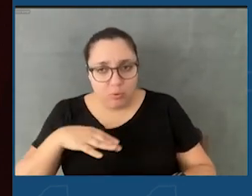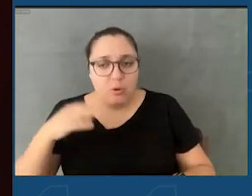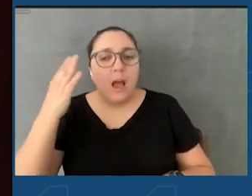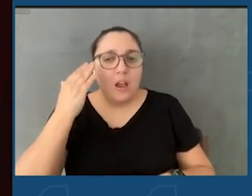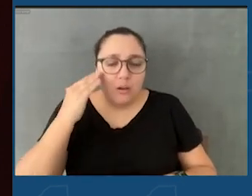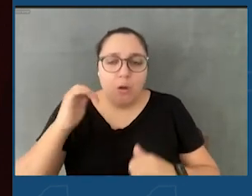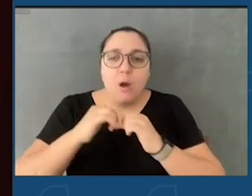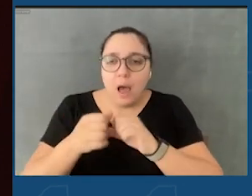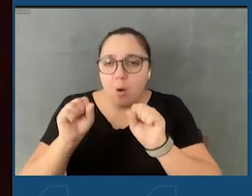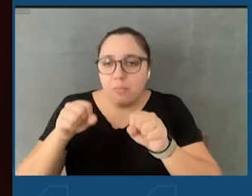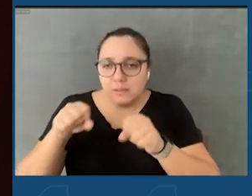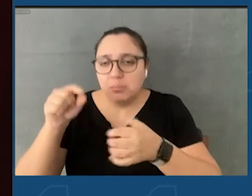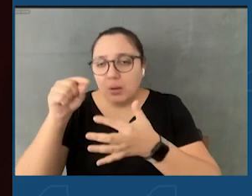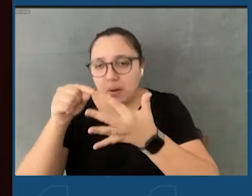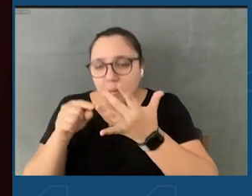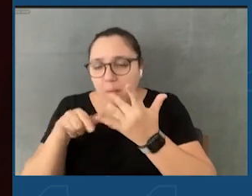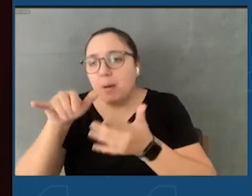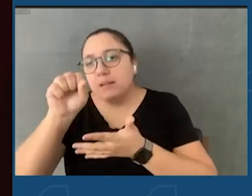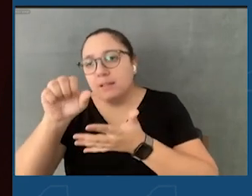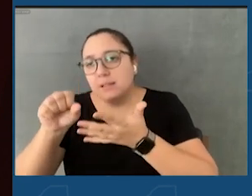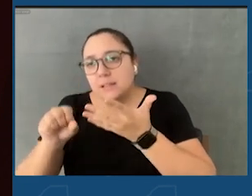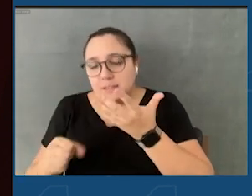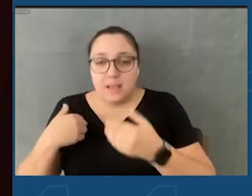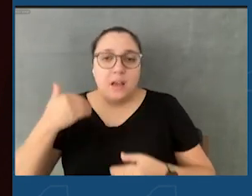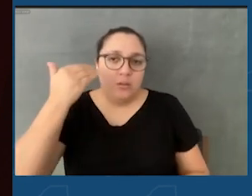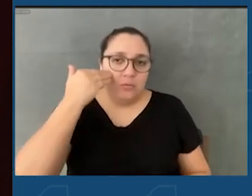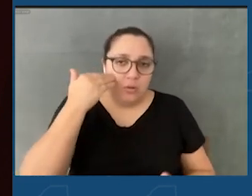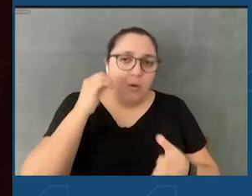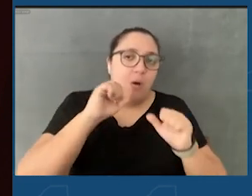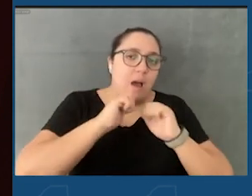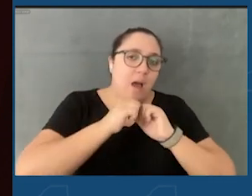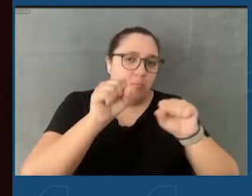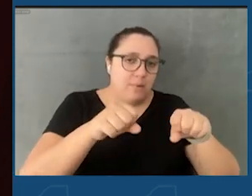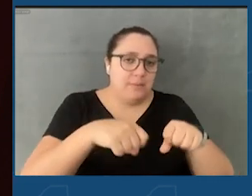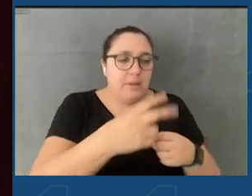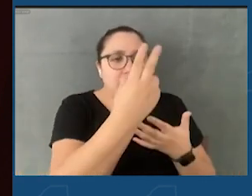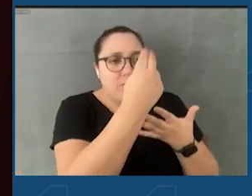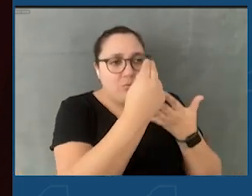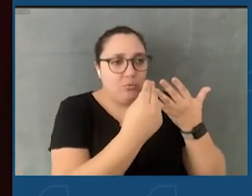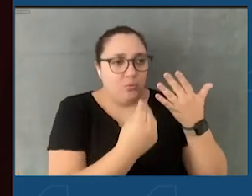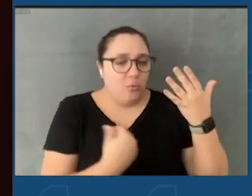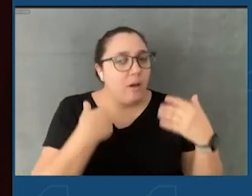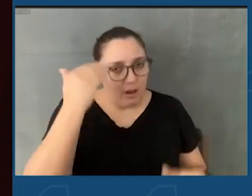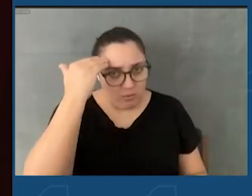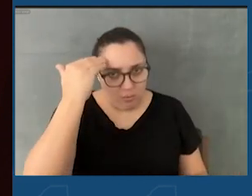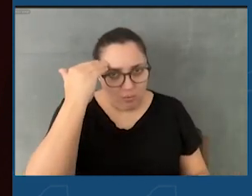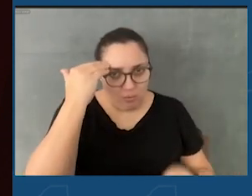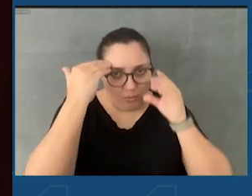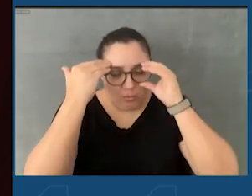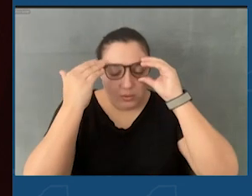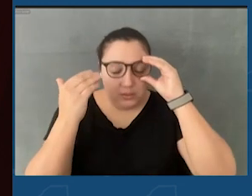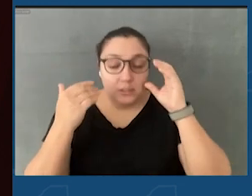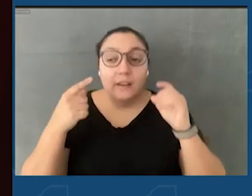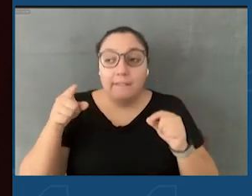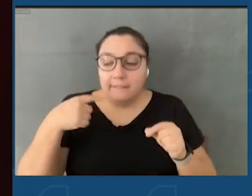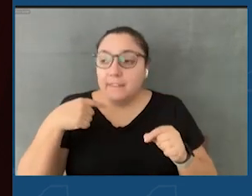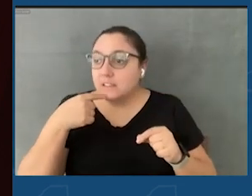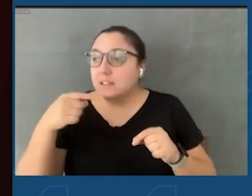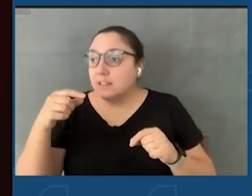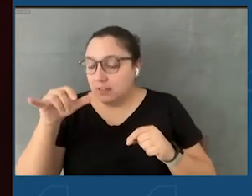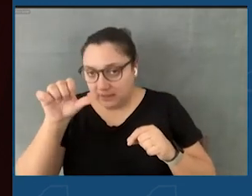no. And we got people to yes. We got people to yes. And sometimes some of the costs associated with needing